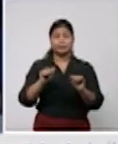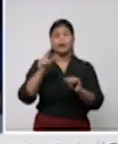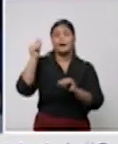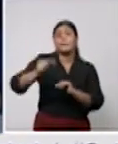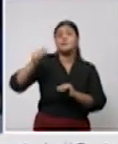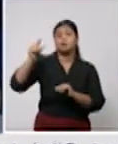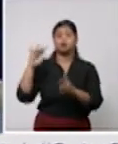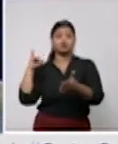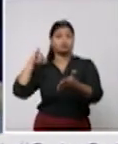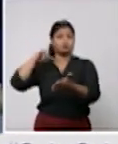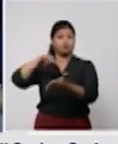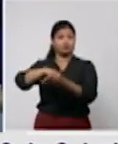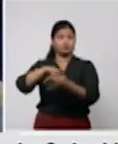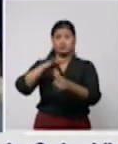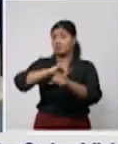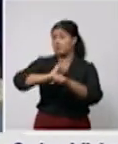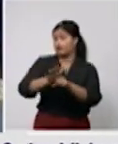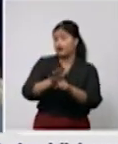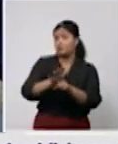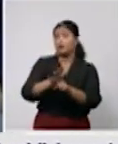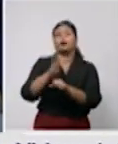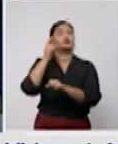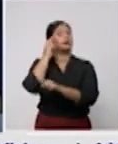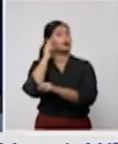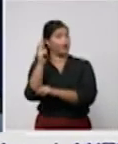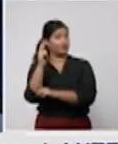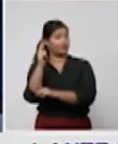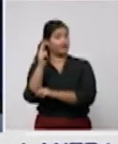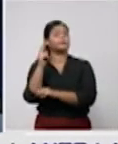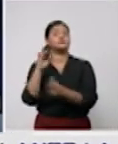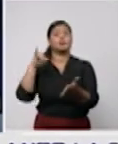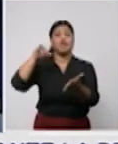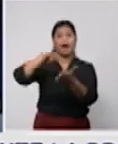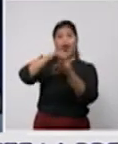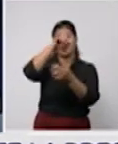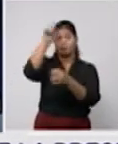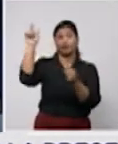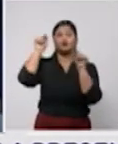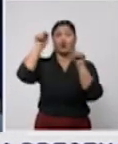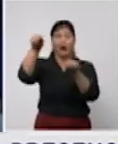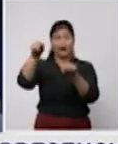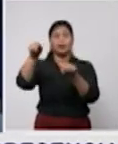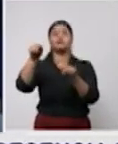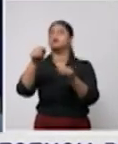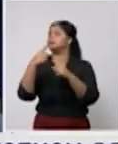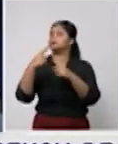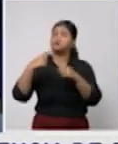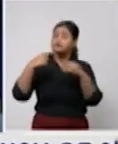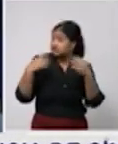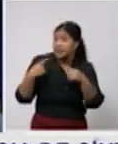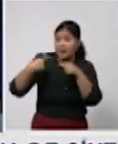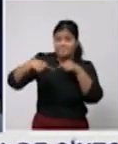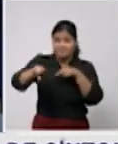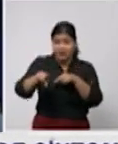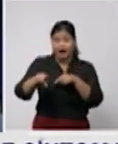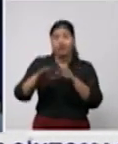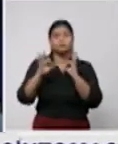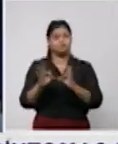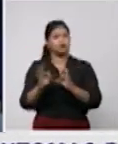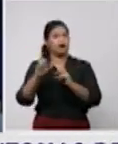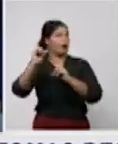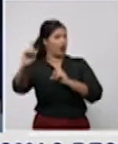population, meaning that they do not represent cases of local transmission and therefore do not